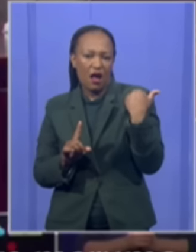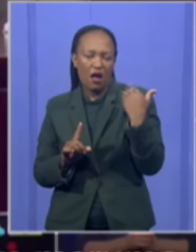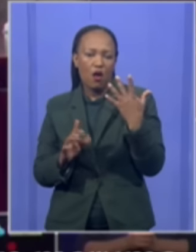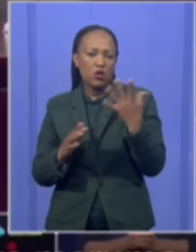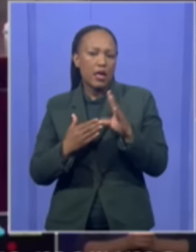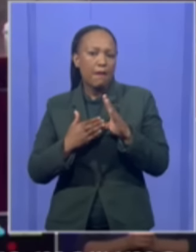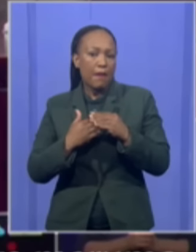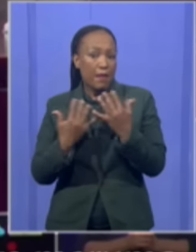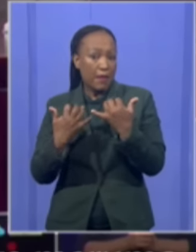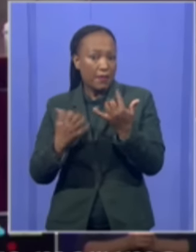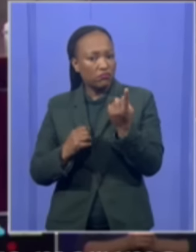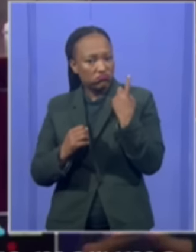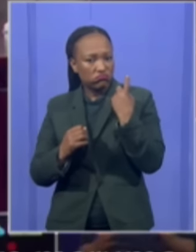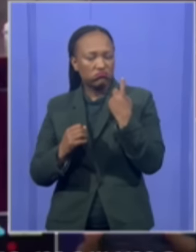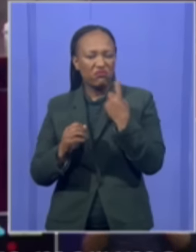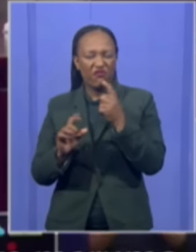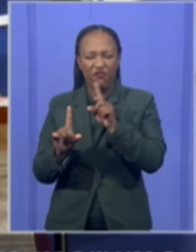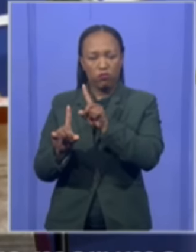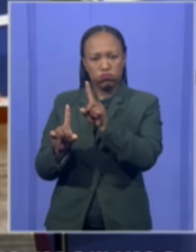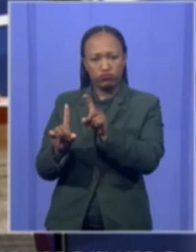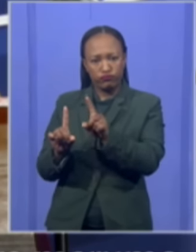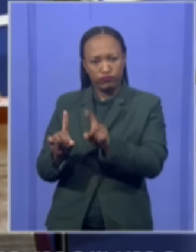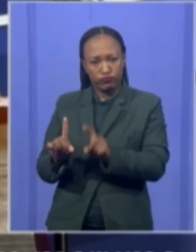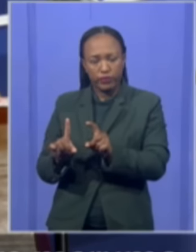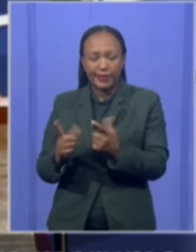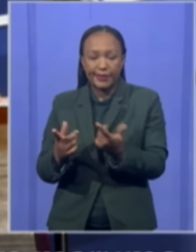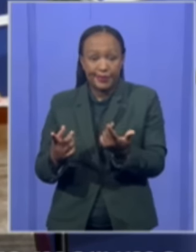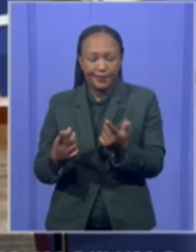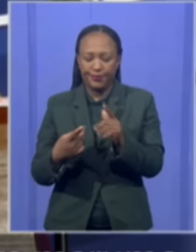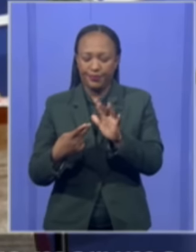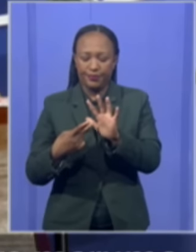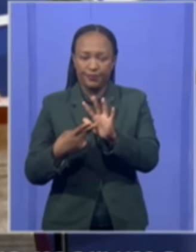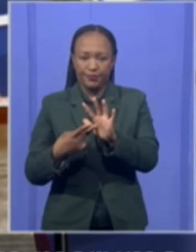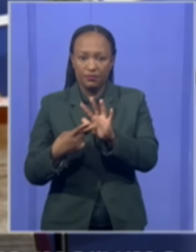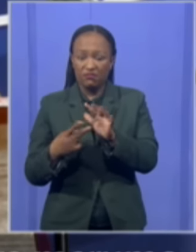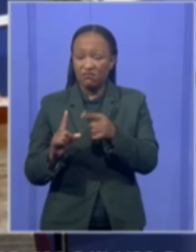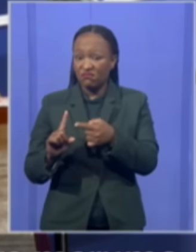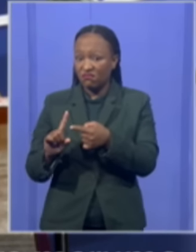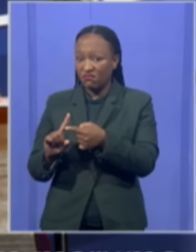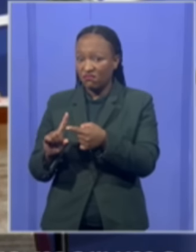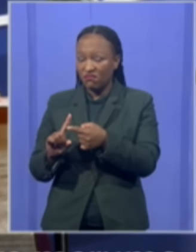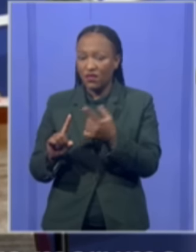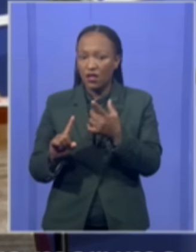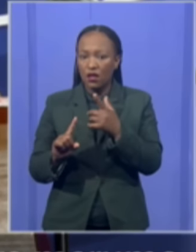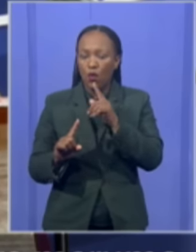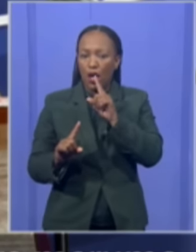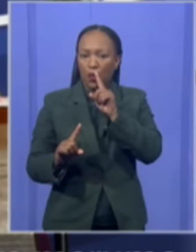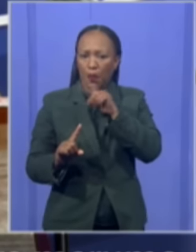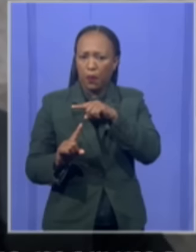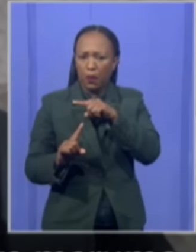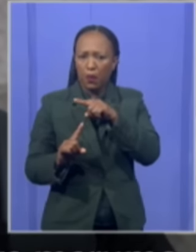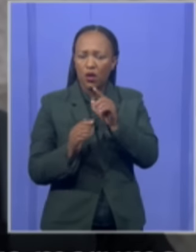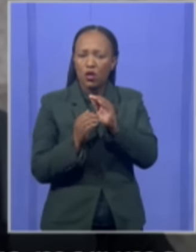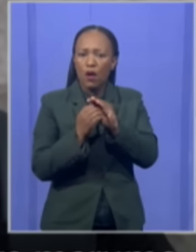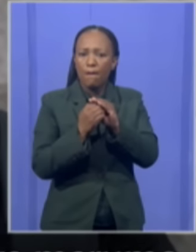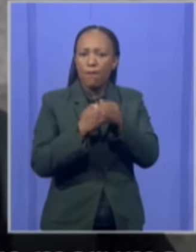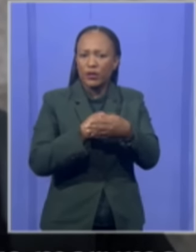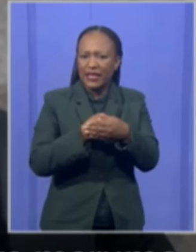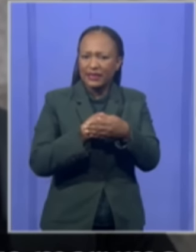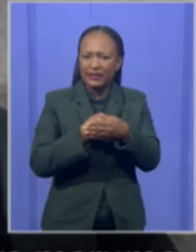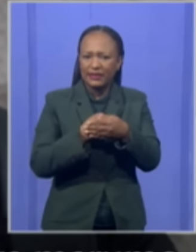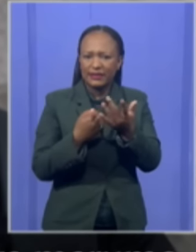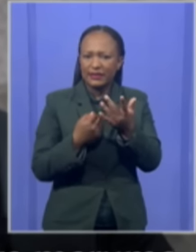la palamente. Potšišo ye nngwe ya ga bjale ke gaiba a Nkabane o boletše maaka a le ka go šireletša mang. The minister was